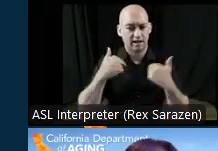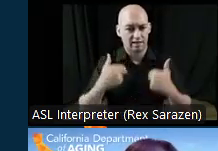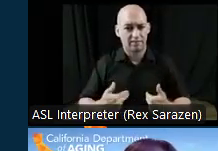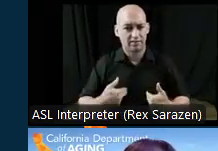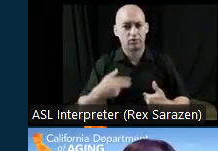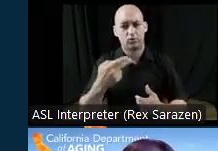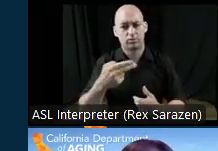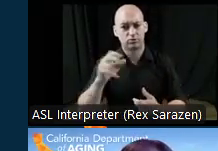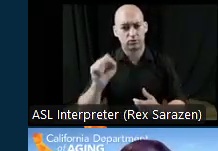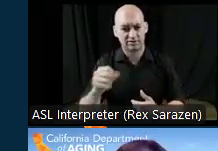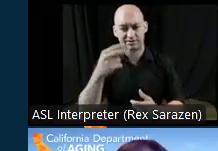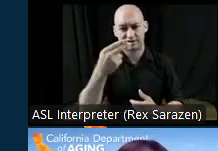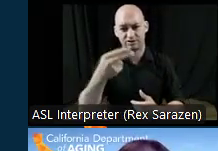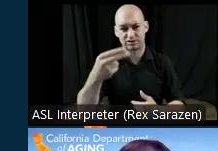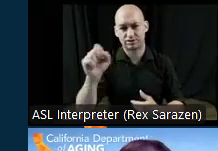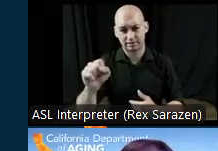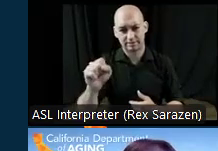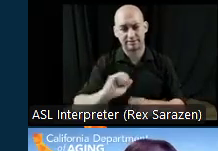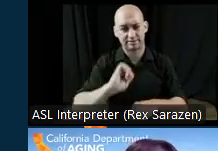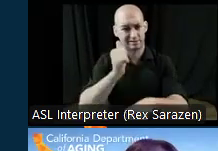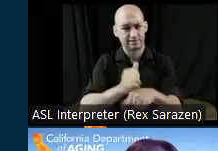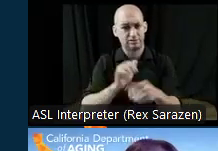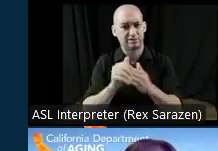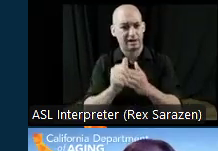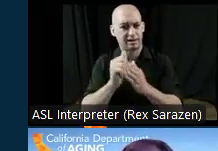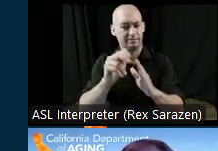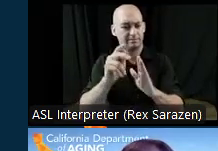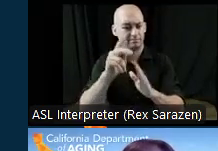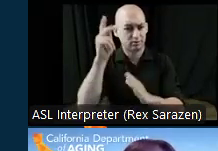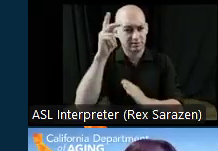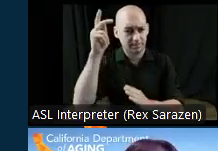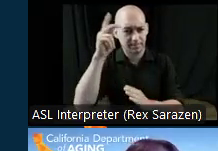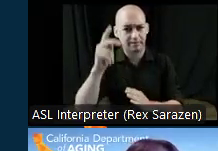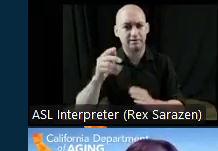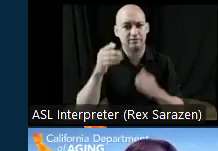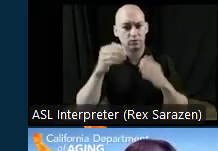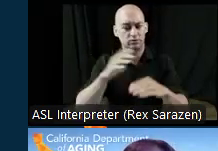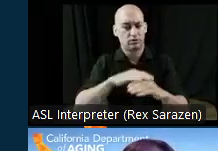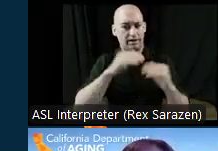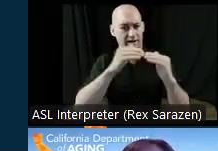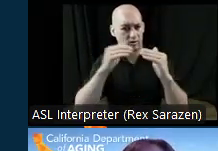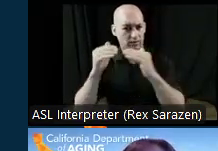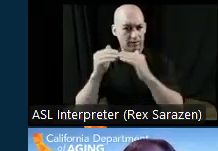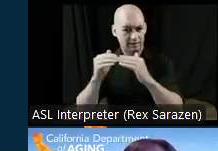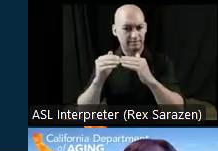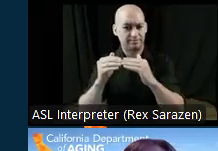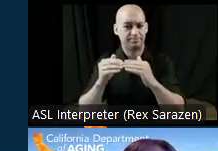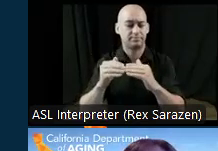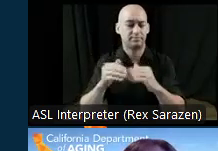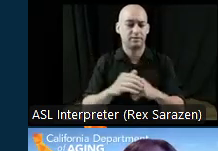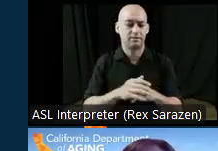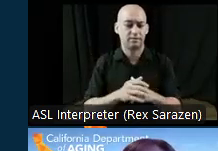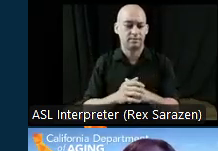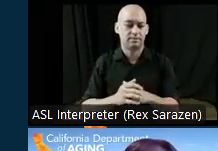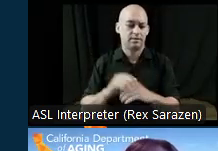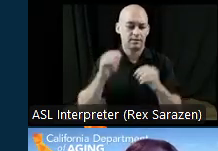Agency, which established guiding principles that focus on equity, that focus on putting